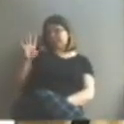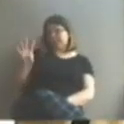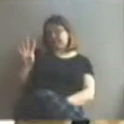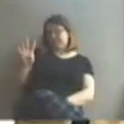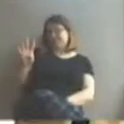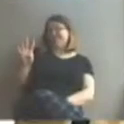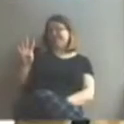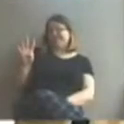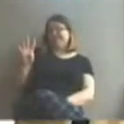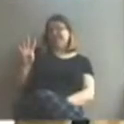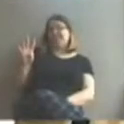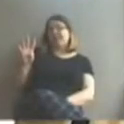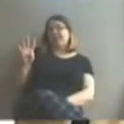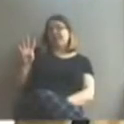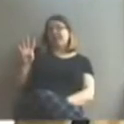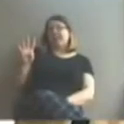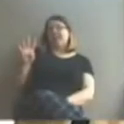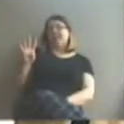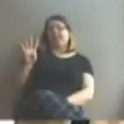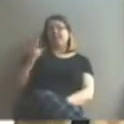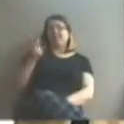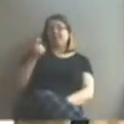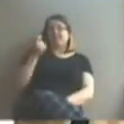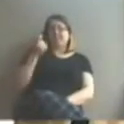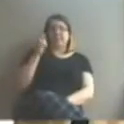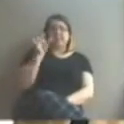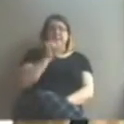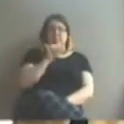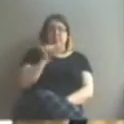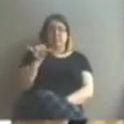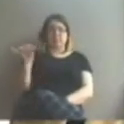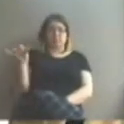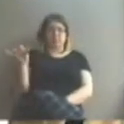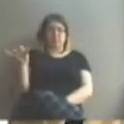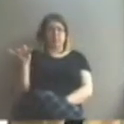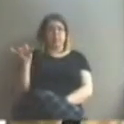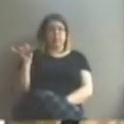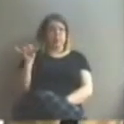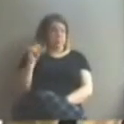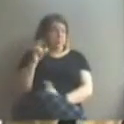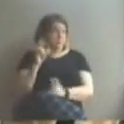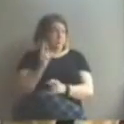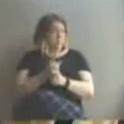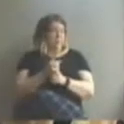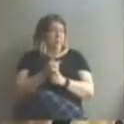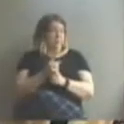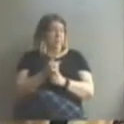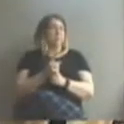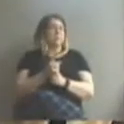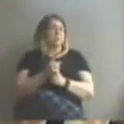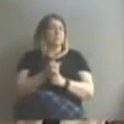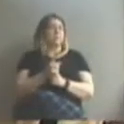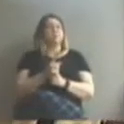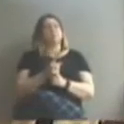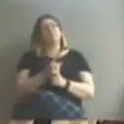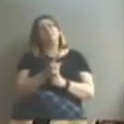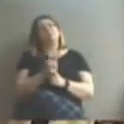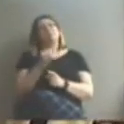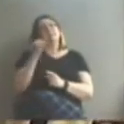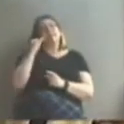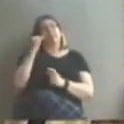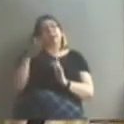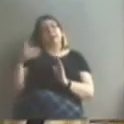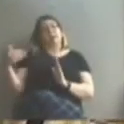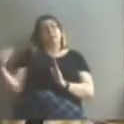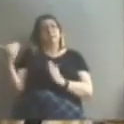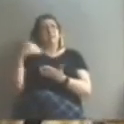54 are a little bit similar. Cordelia or Tiffany, correct me if I'm wrong, but it's if I go through it